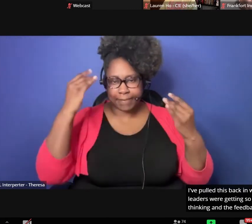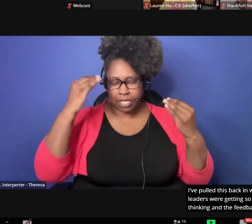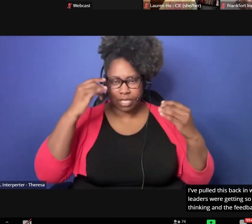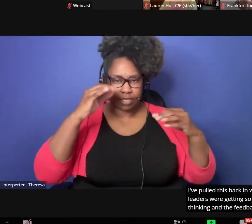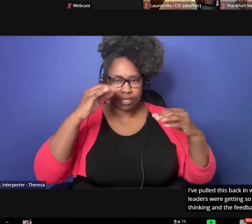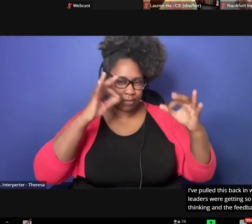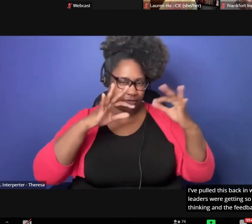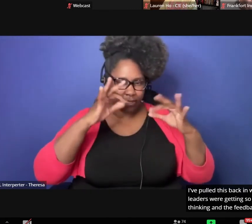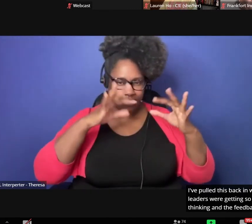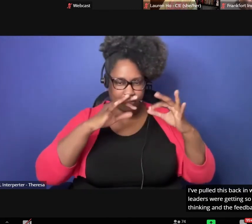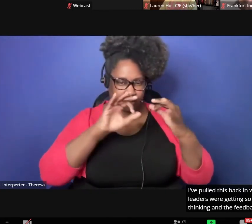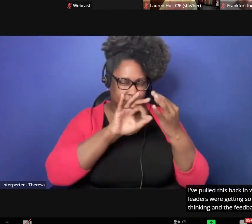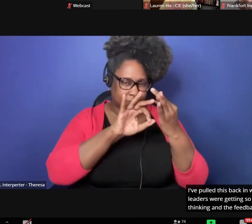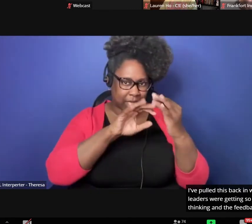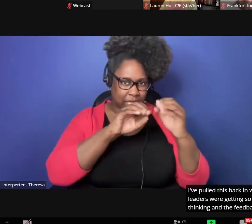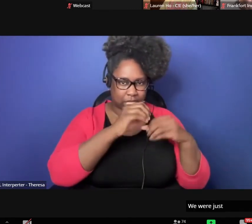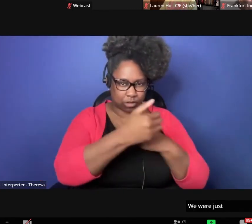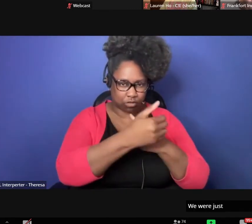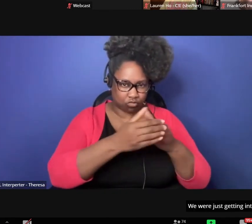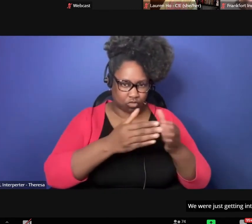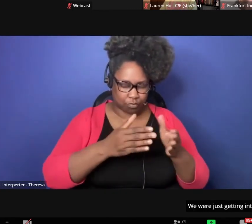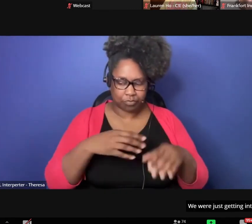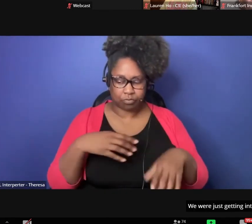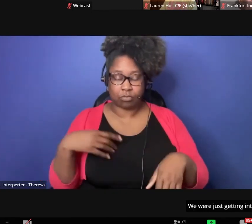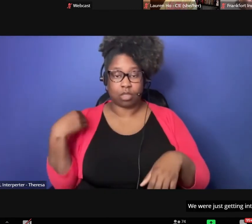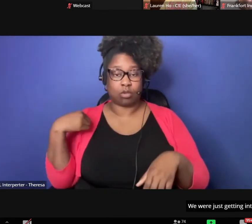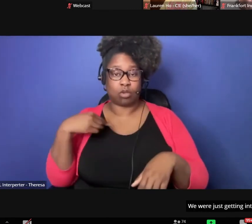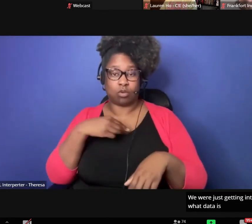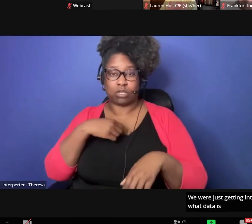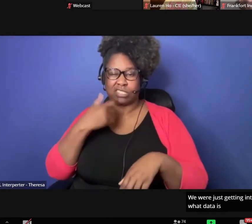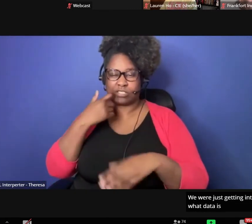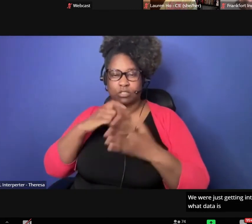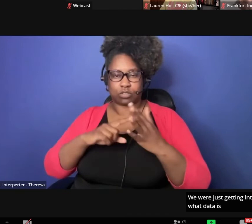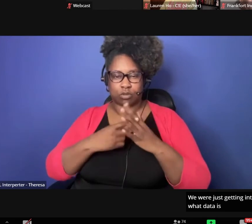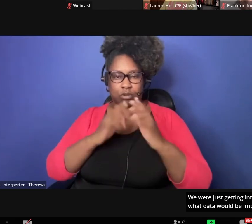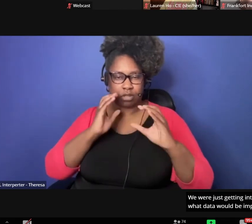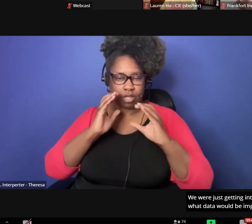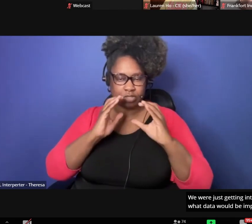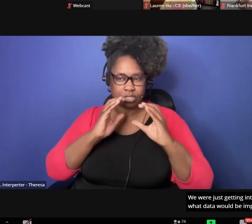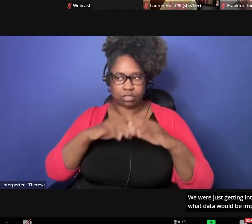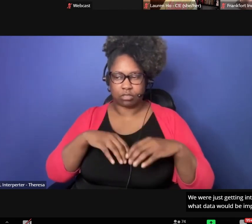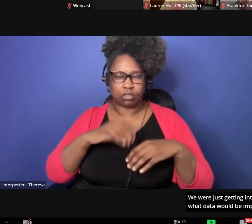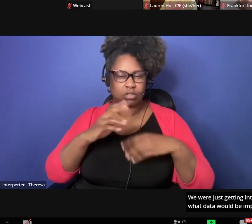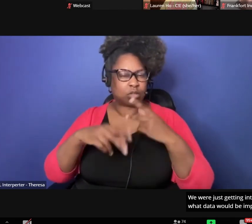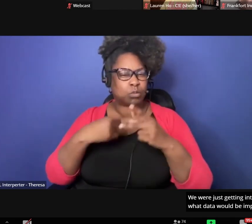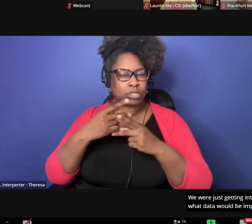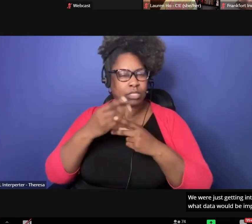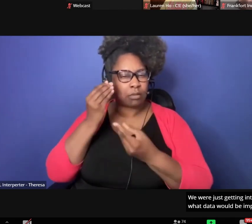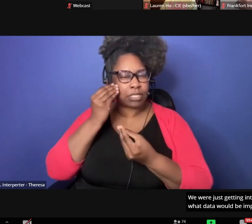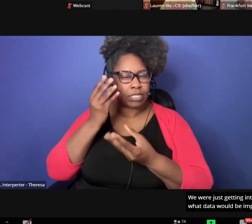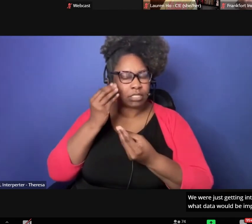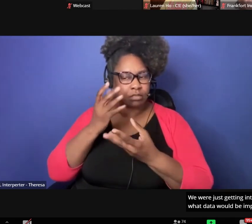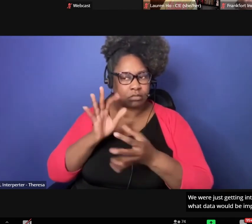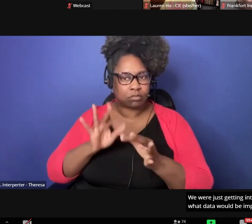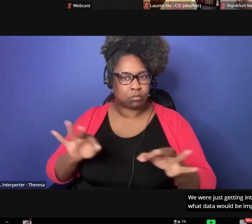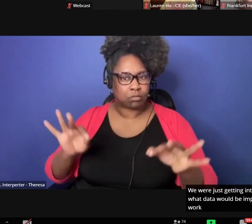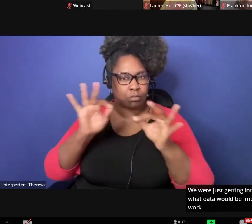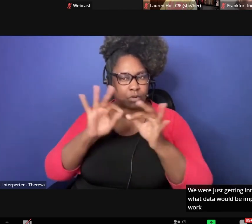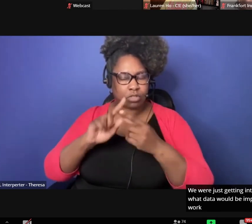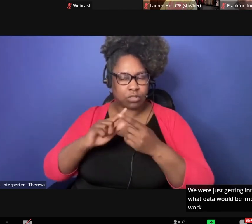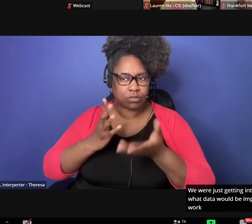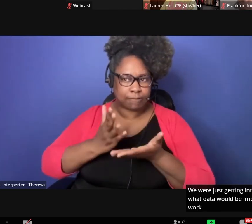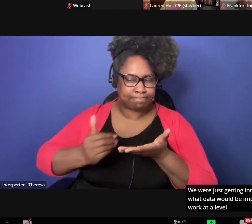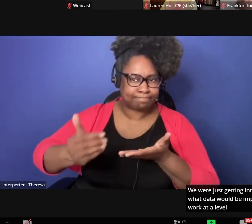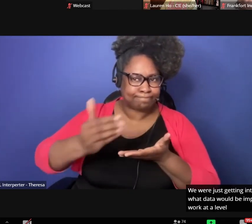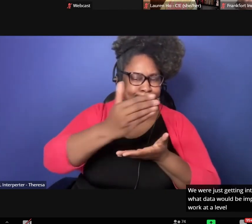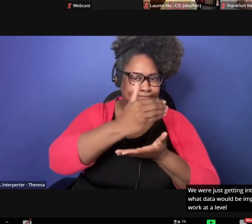room. We were just getting into a conversation about what data would be important to fueling this work at a